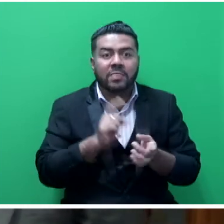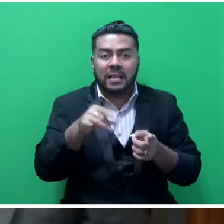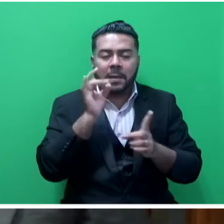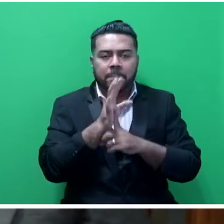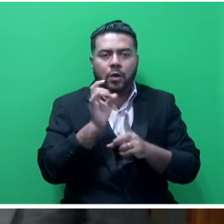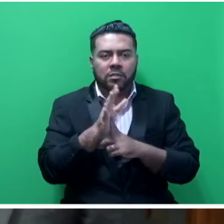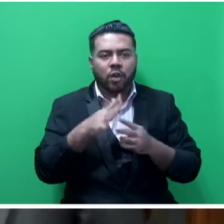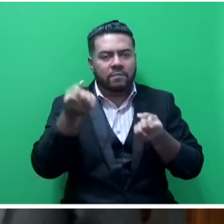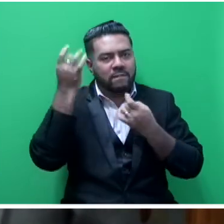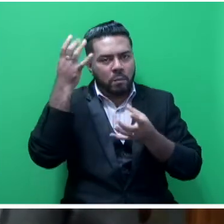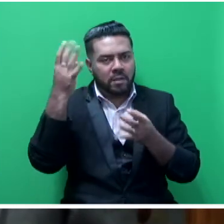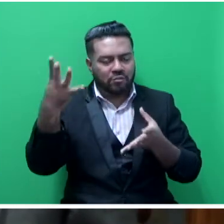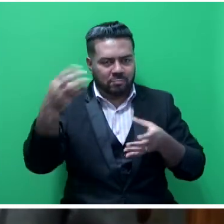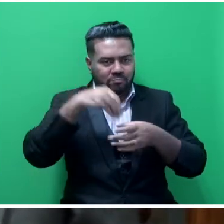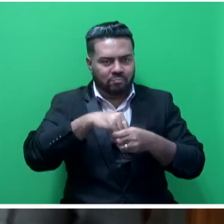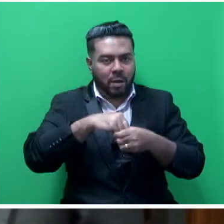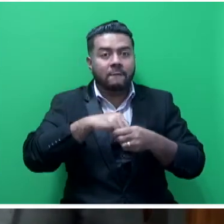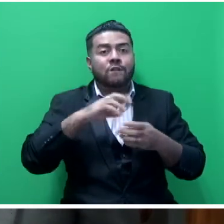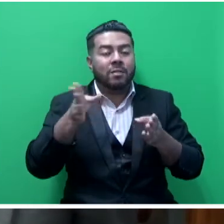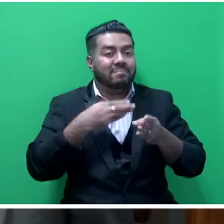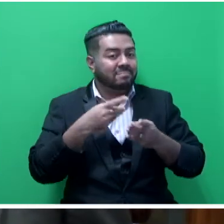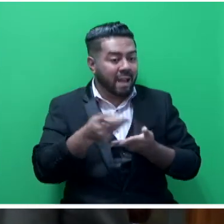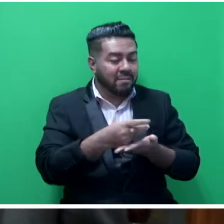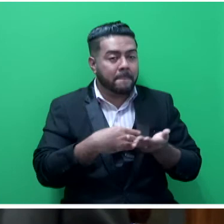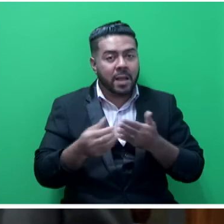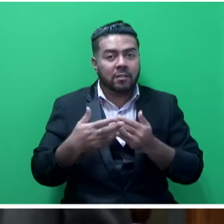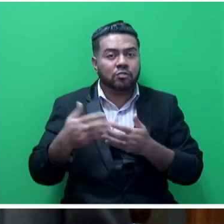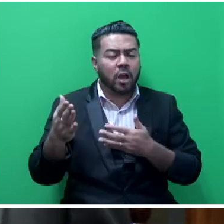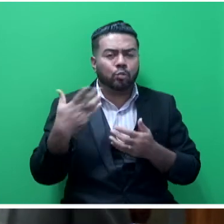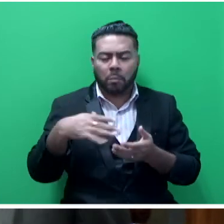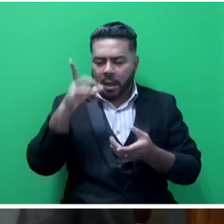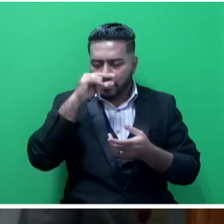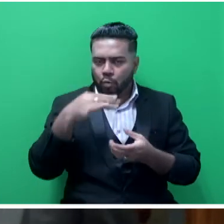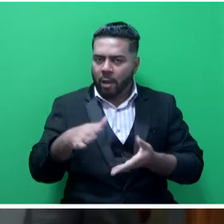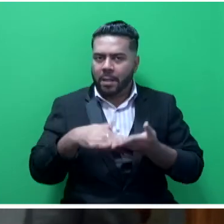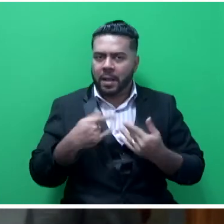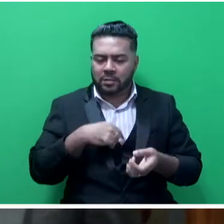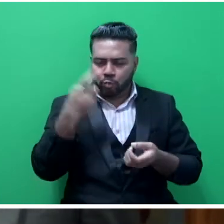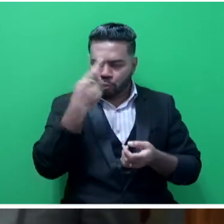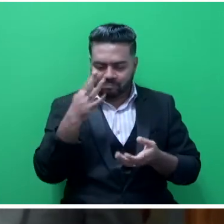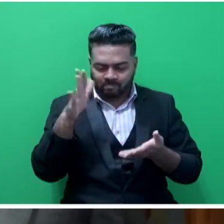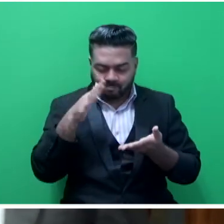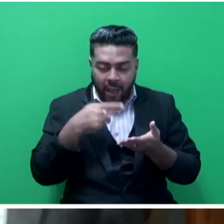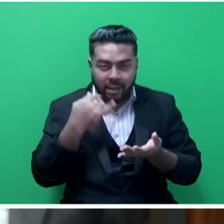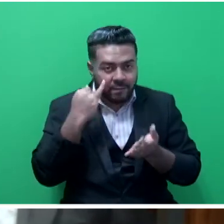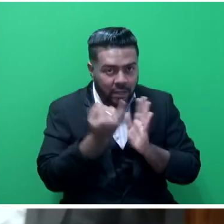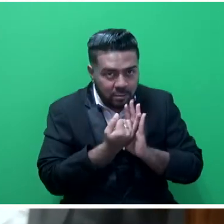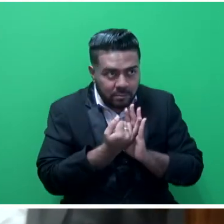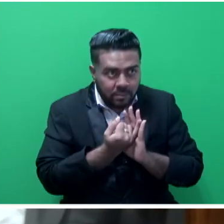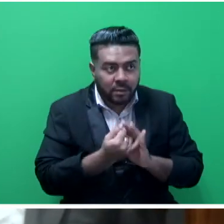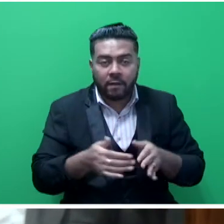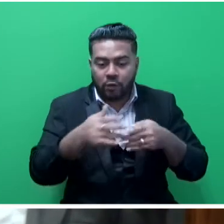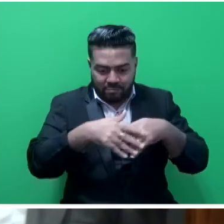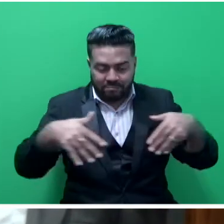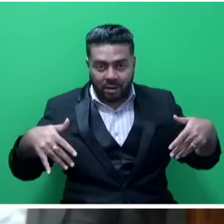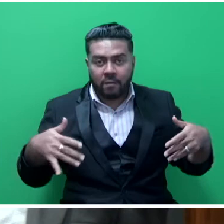the information that's put in. For the data managers to be able to help us with the risk stratification. The first cab of a rank is the frontline health